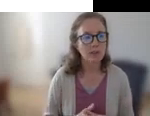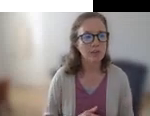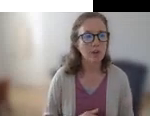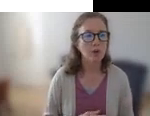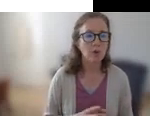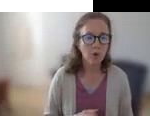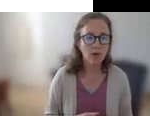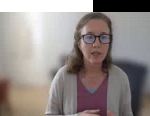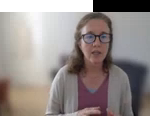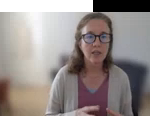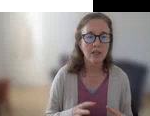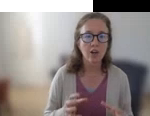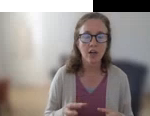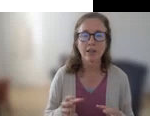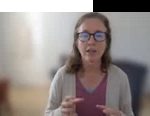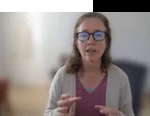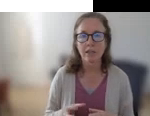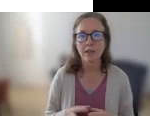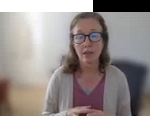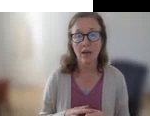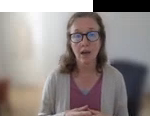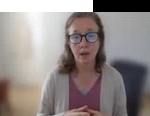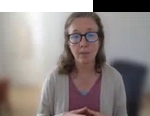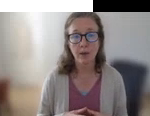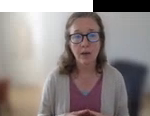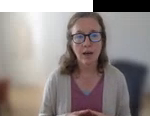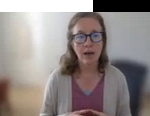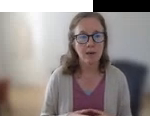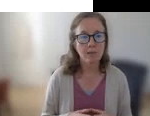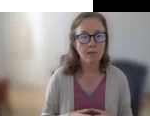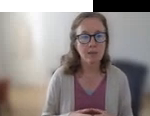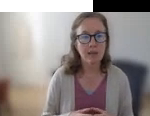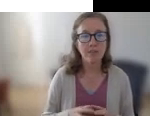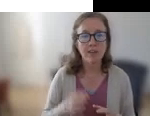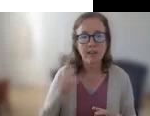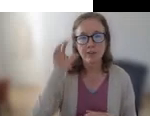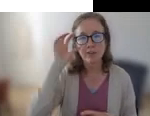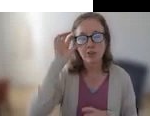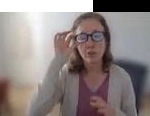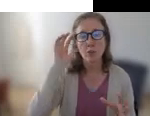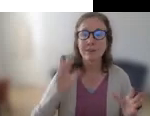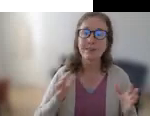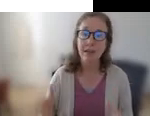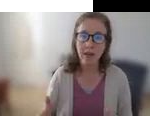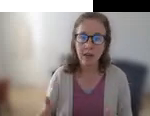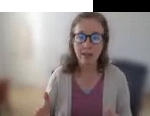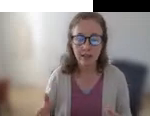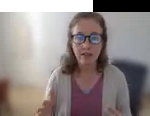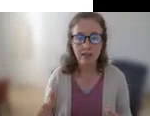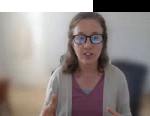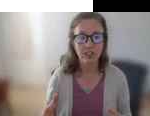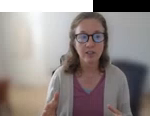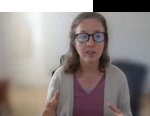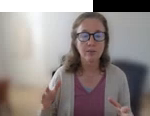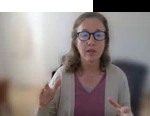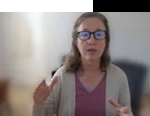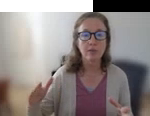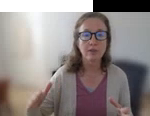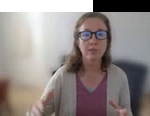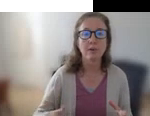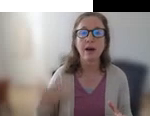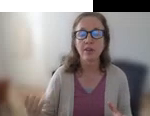as possible. And so recording your online meetings can help. Even if the student was there in the